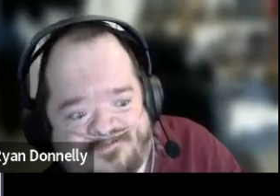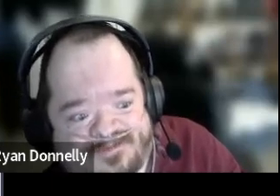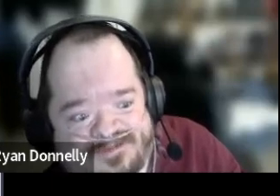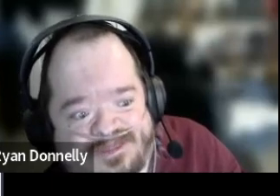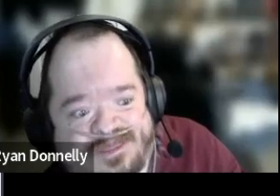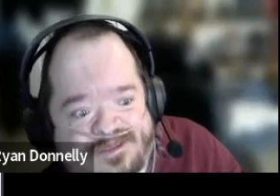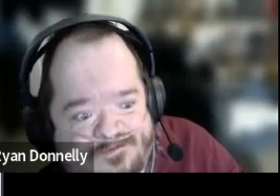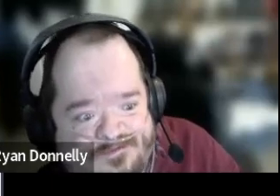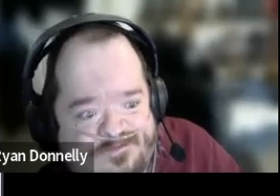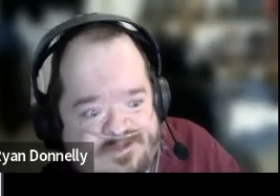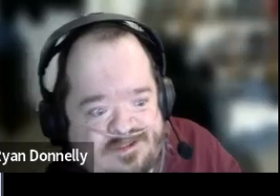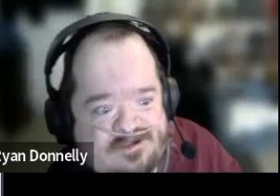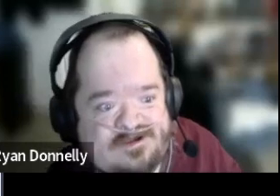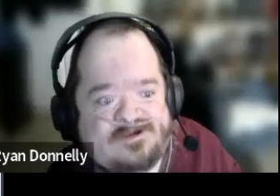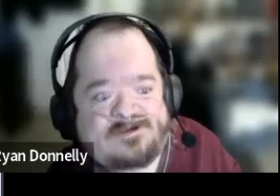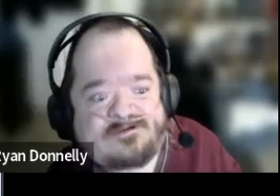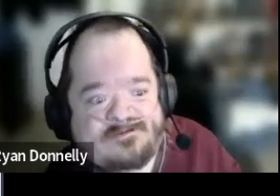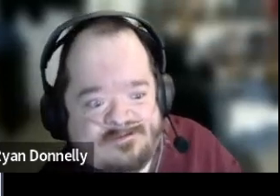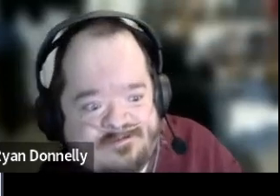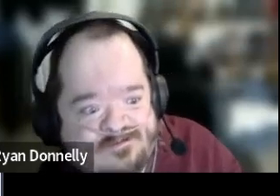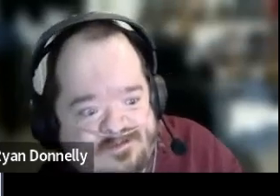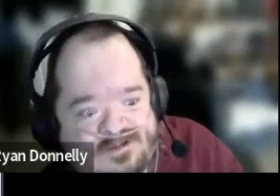system.